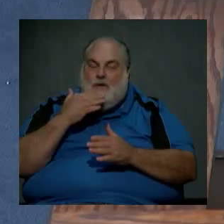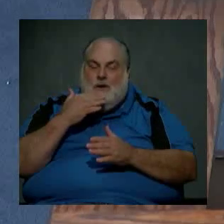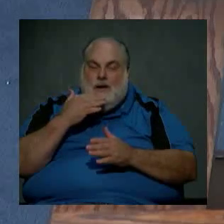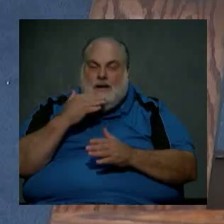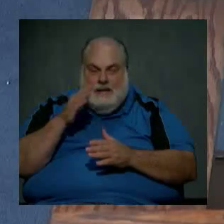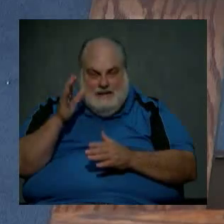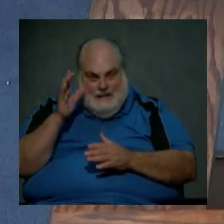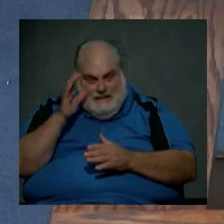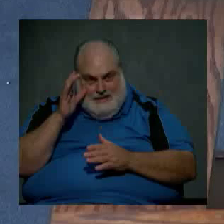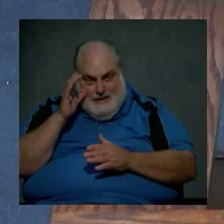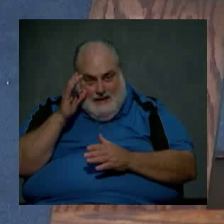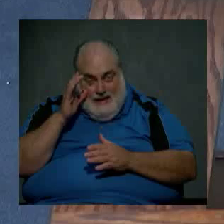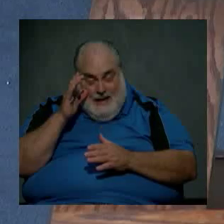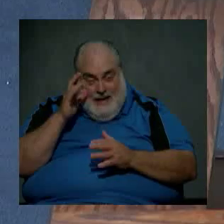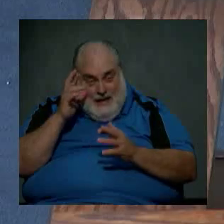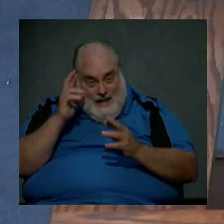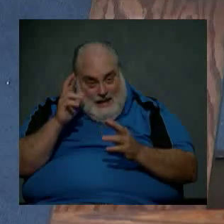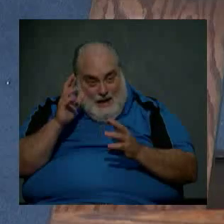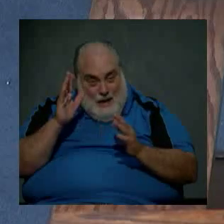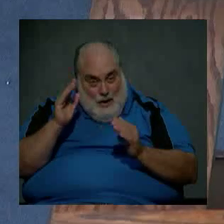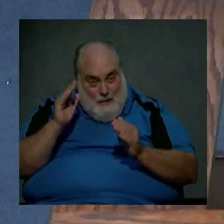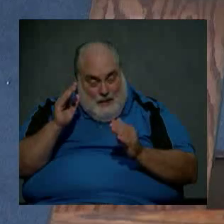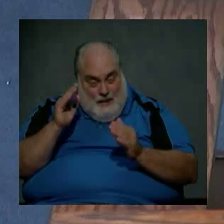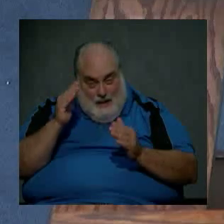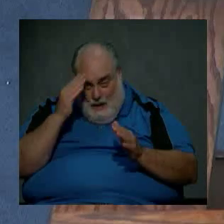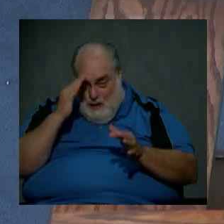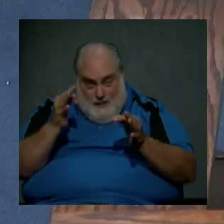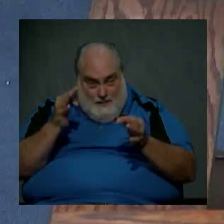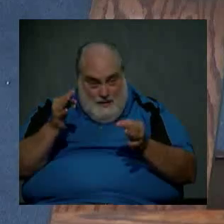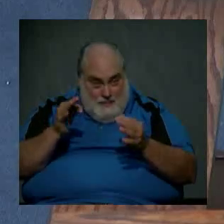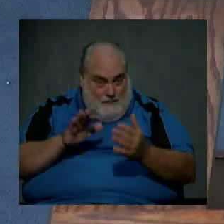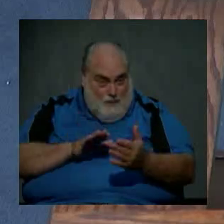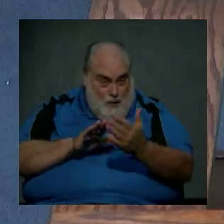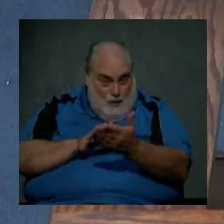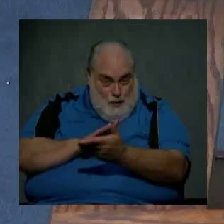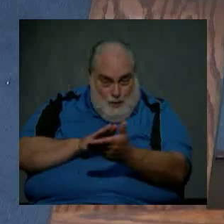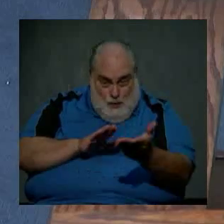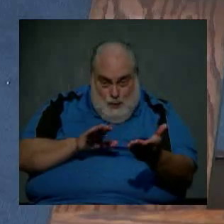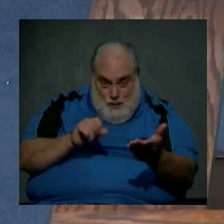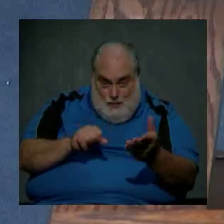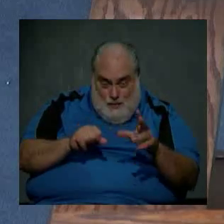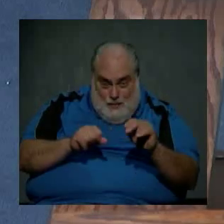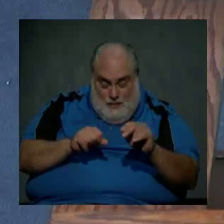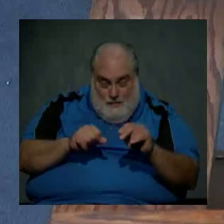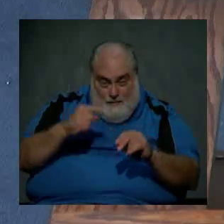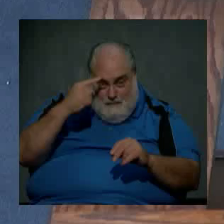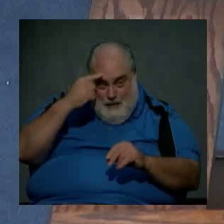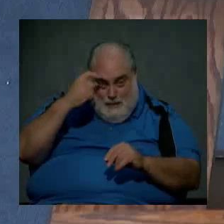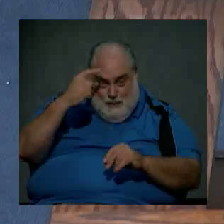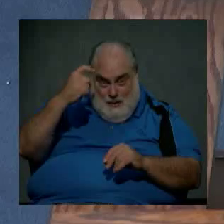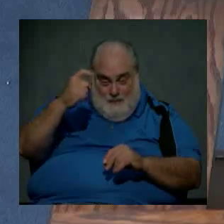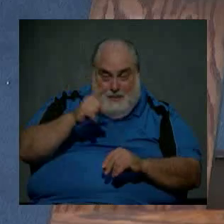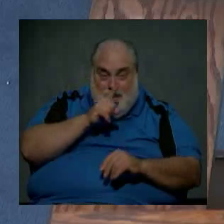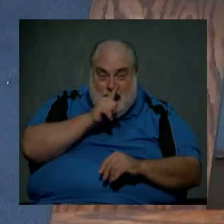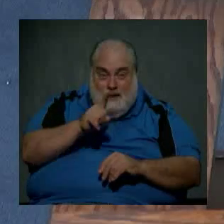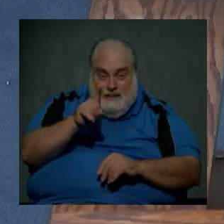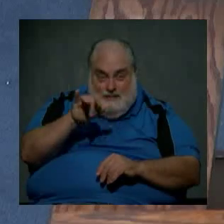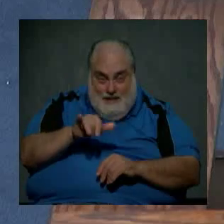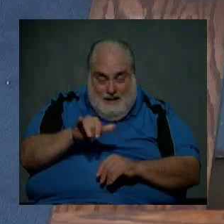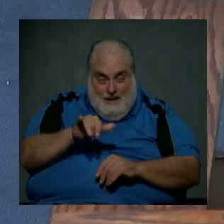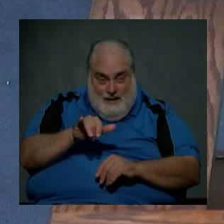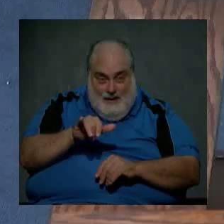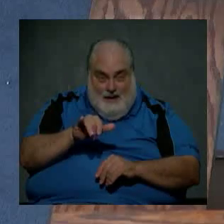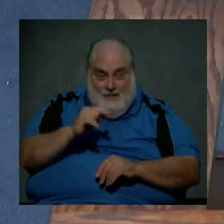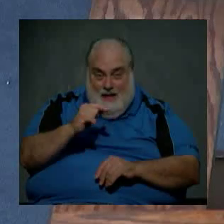and I am hoping, and I don't know if this comes before you, but I have a dream that if